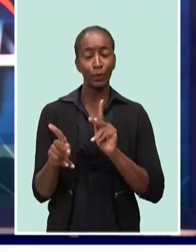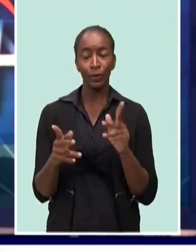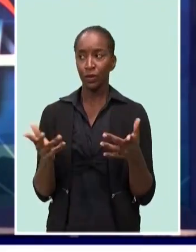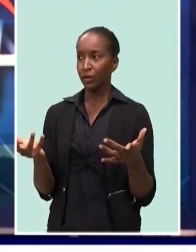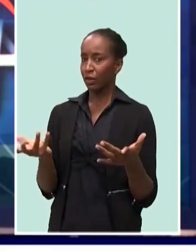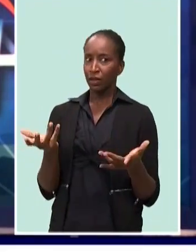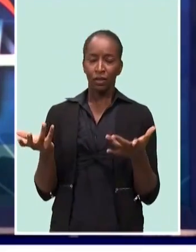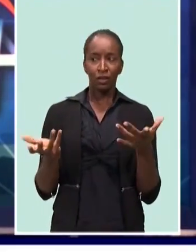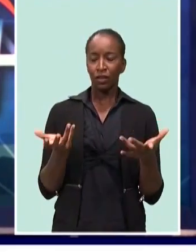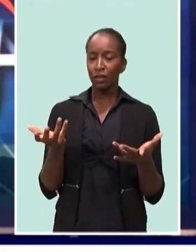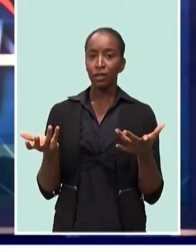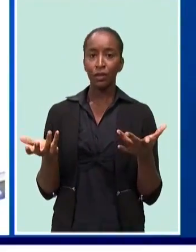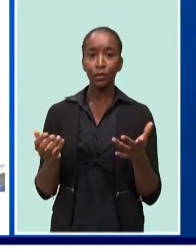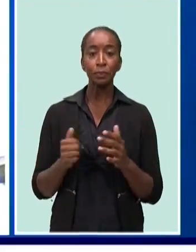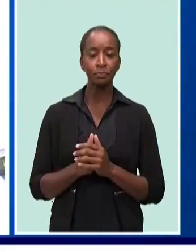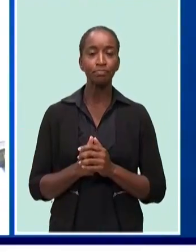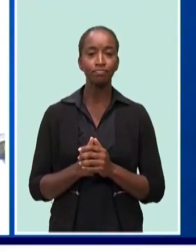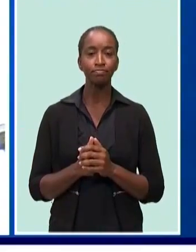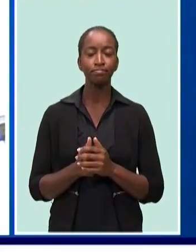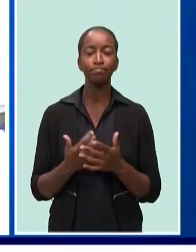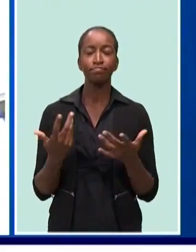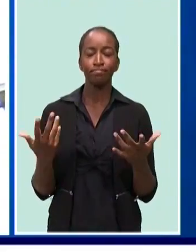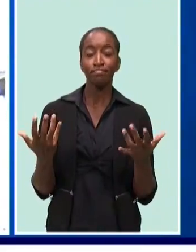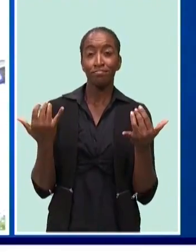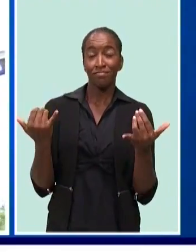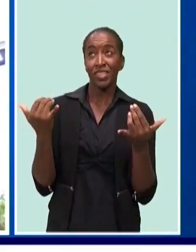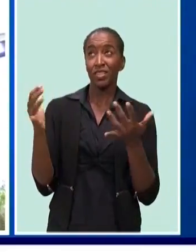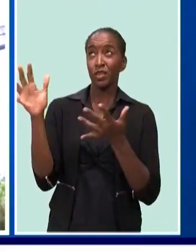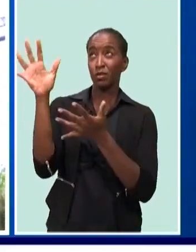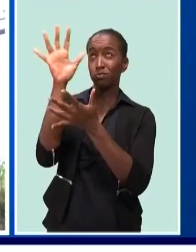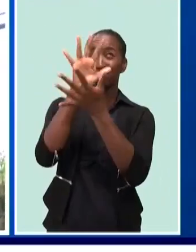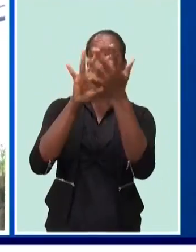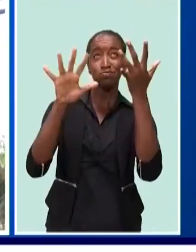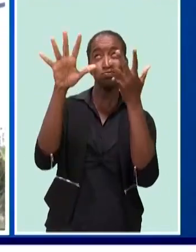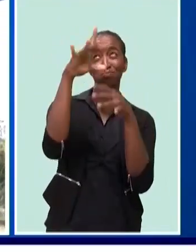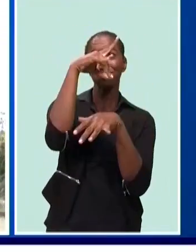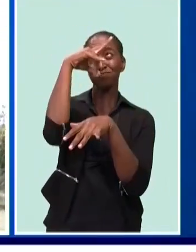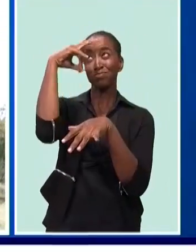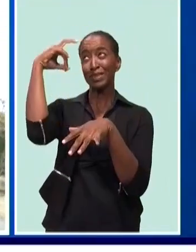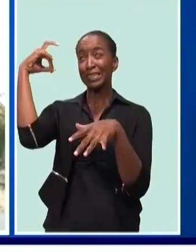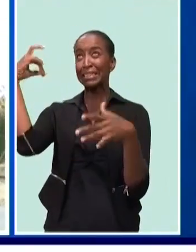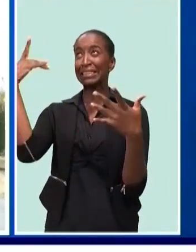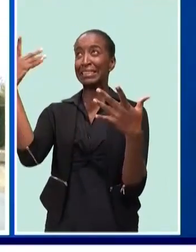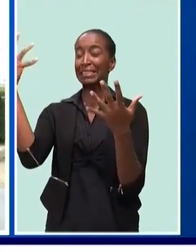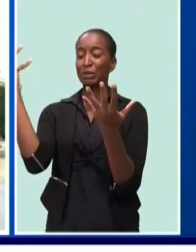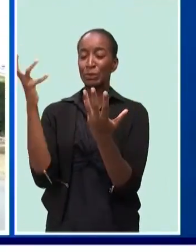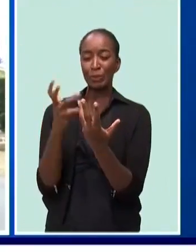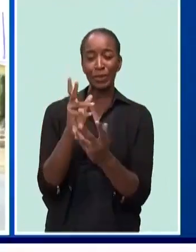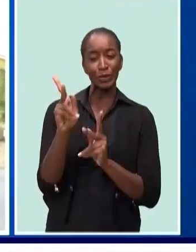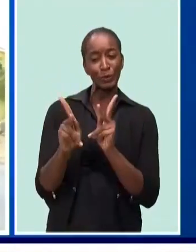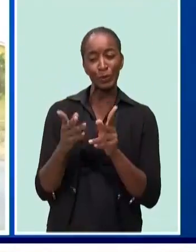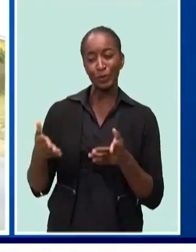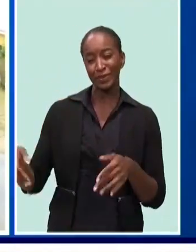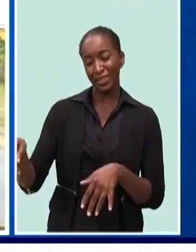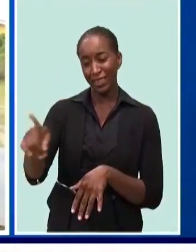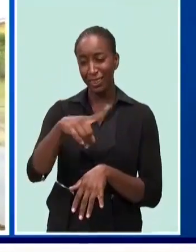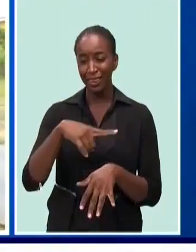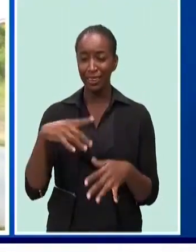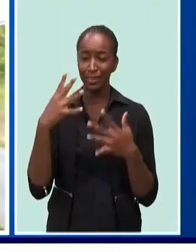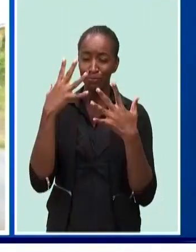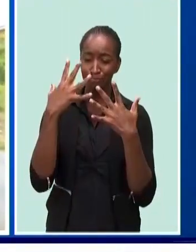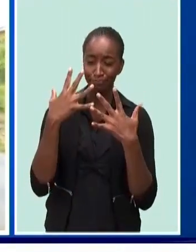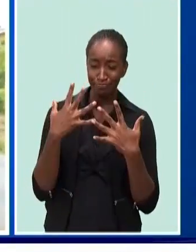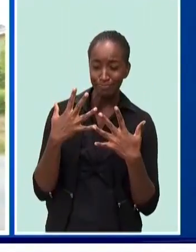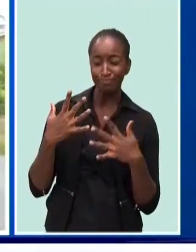tragedy. The dark clouds above me are just a reflection of the mood here in racist St. Philip following last evening's tragic events where a mother